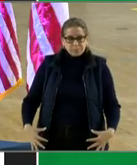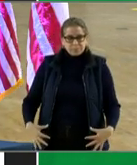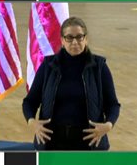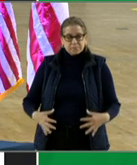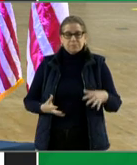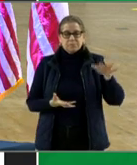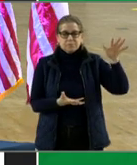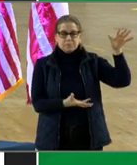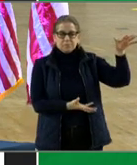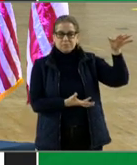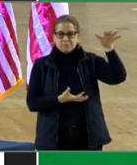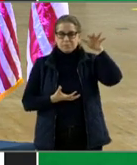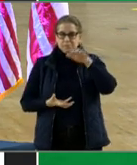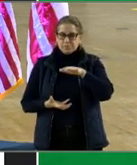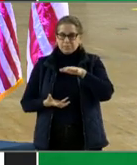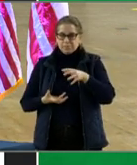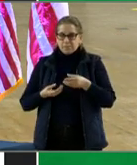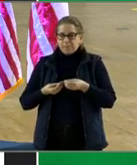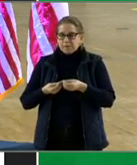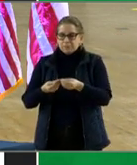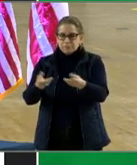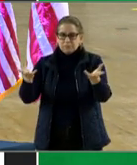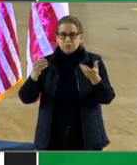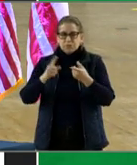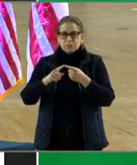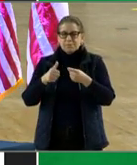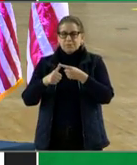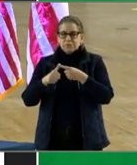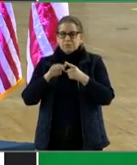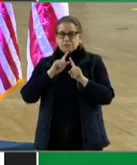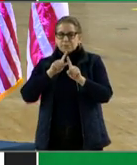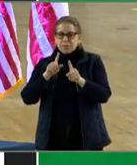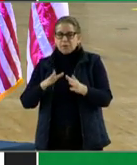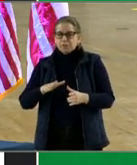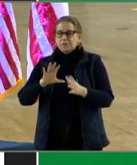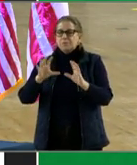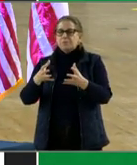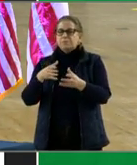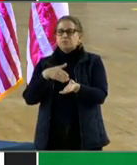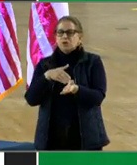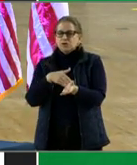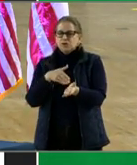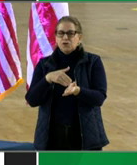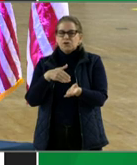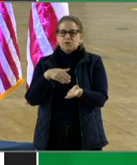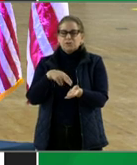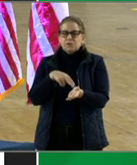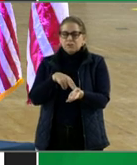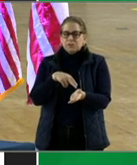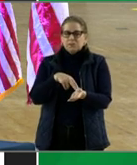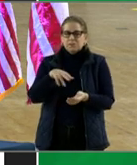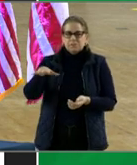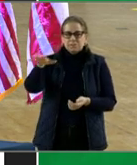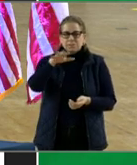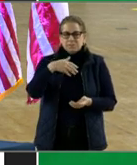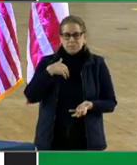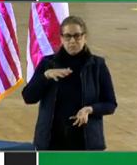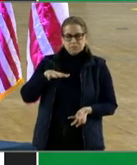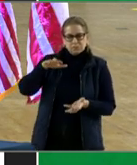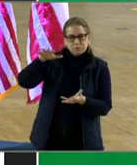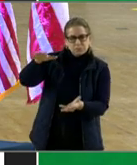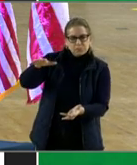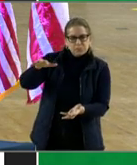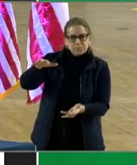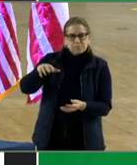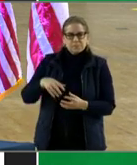medical professionals who need it. We have shared on slide 9